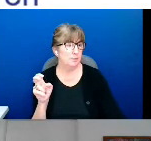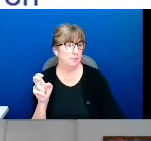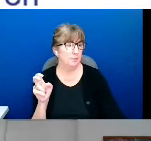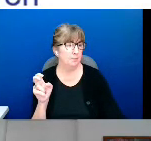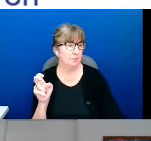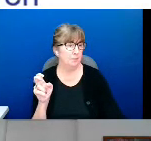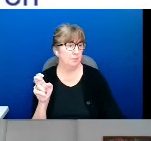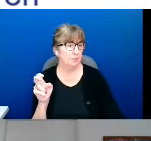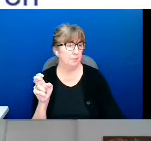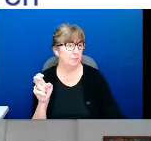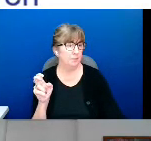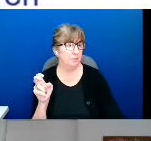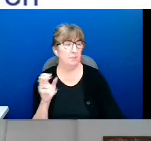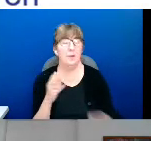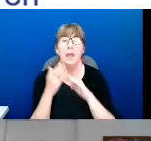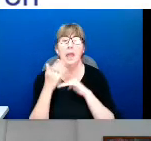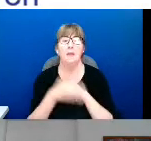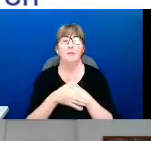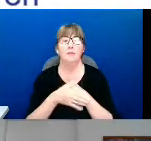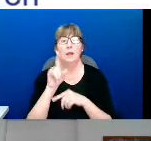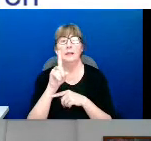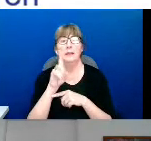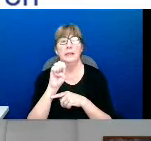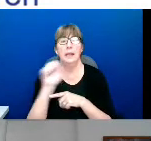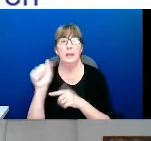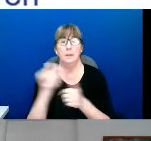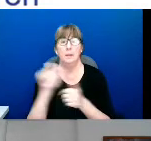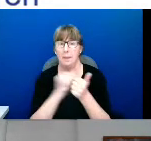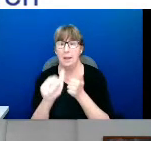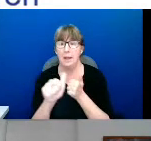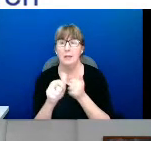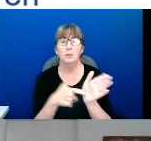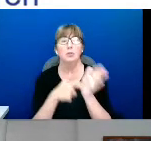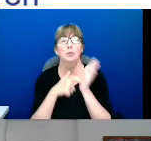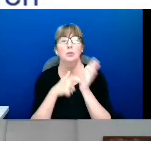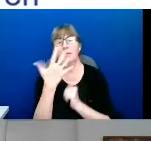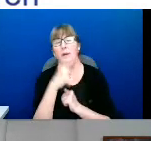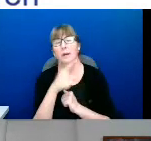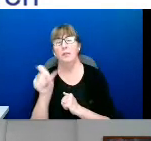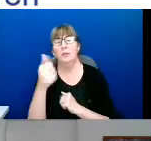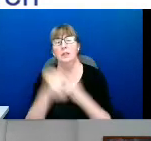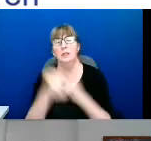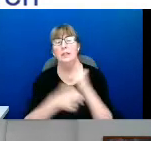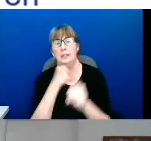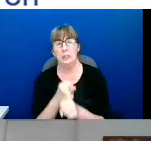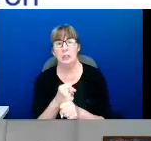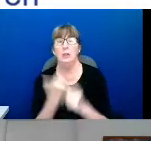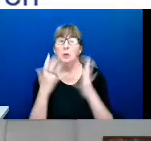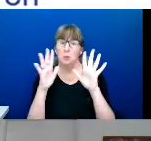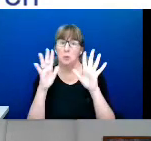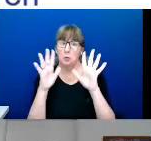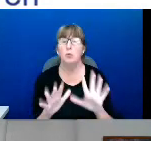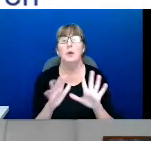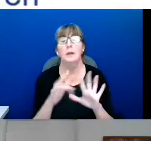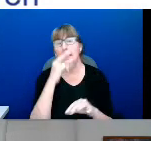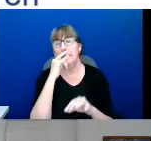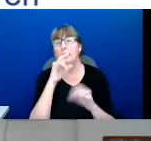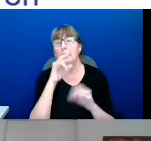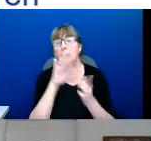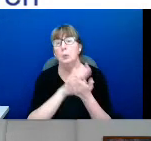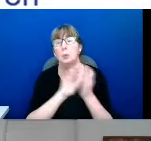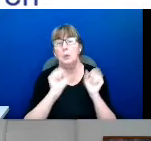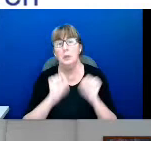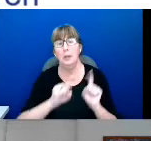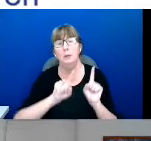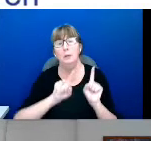it took about 5 to 10 years. And it became very clear that while it was a great thing that kids were allowed to go to school, so